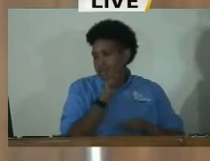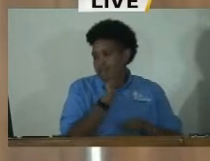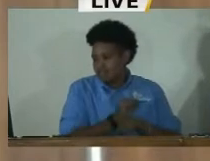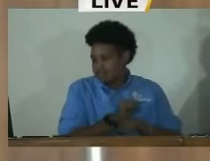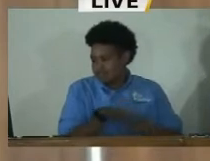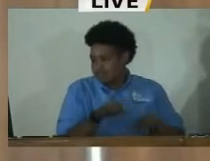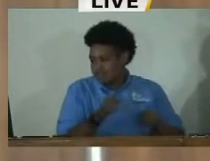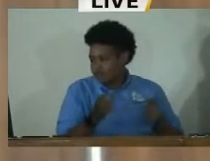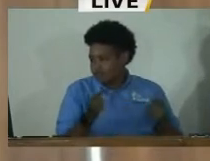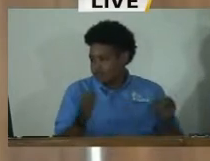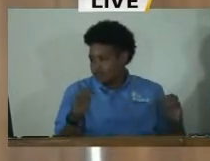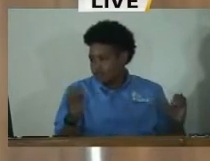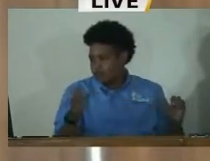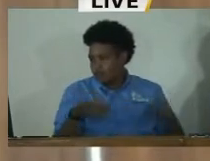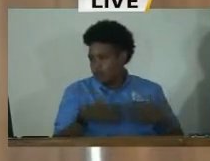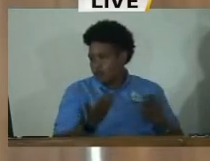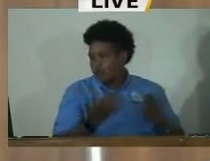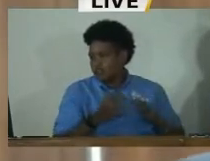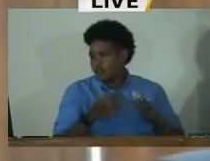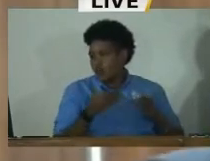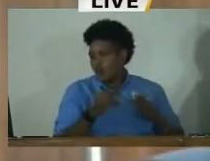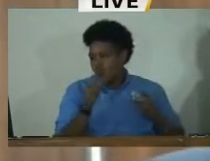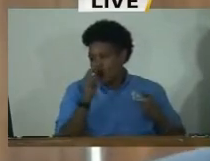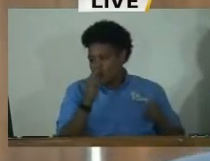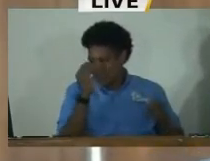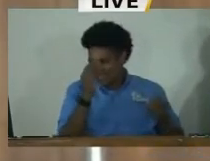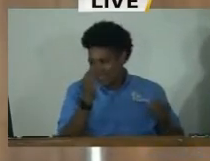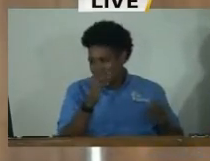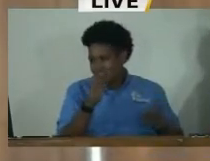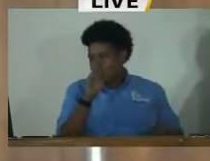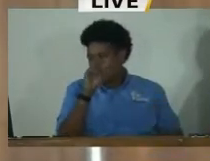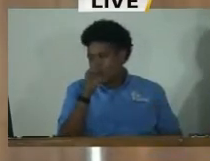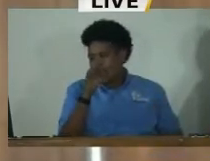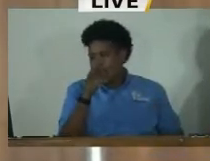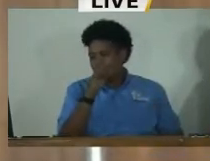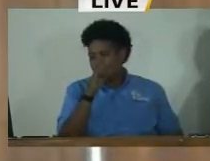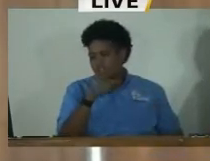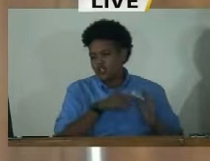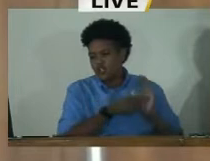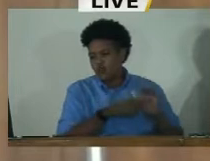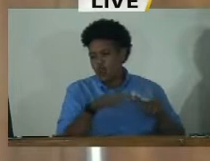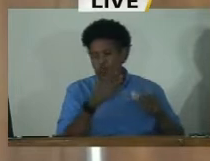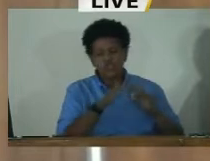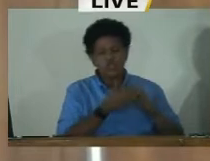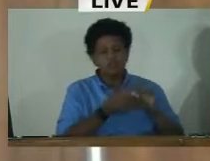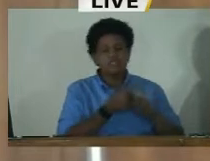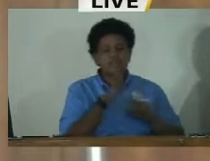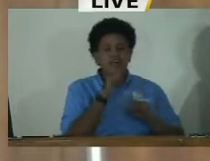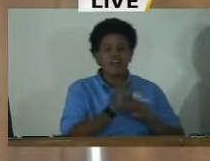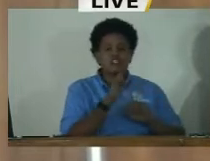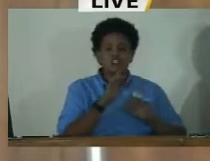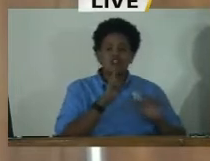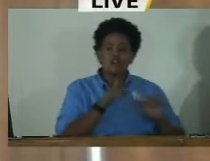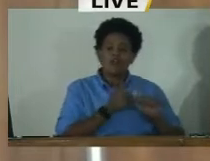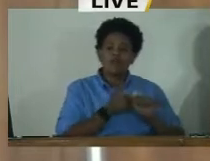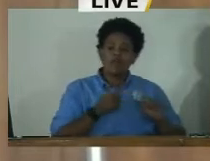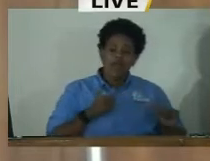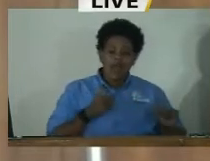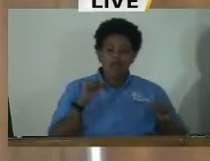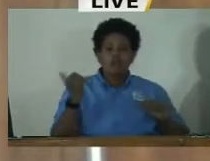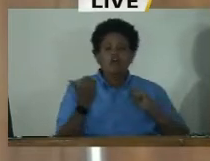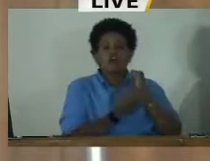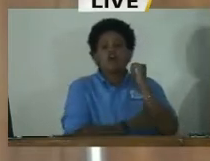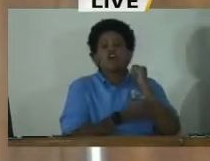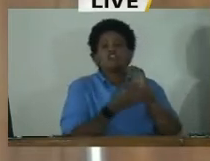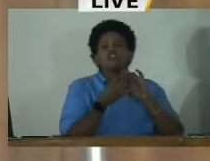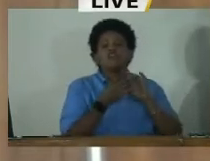results. A closer look at the data, Madam Speaker, for 2019 reveals that Jamaica is actually lagging behind other